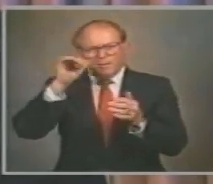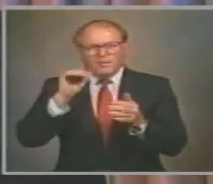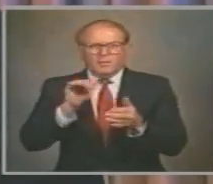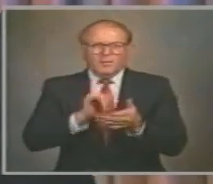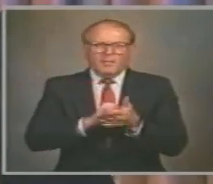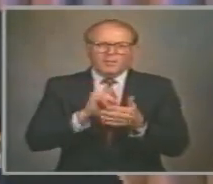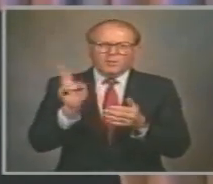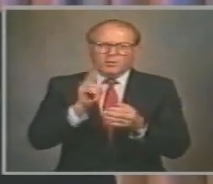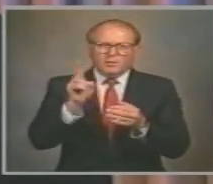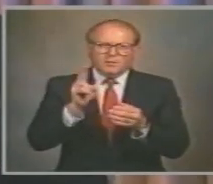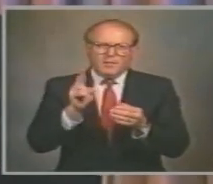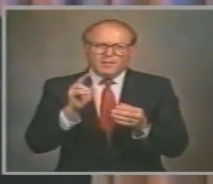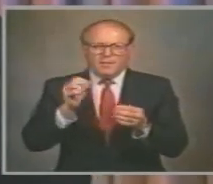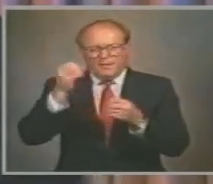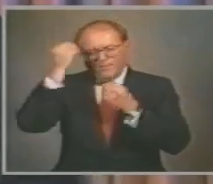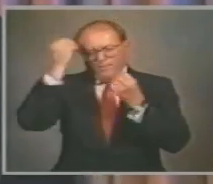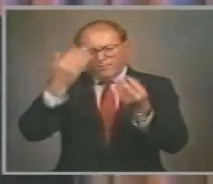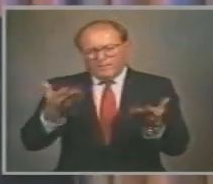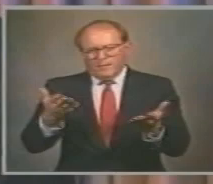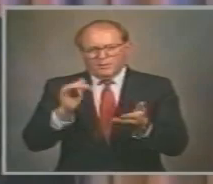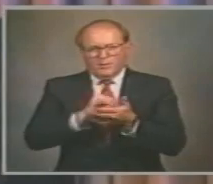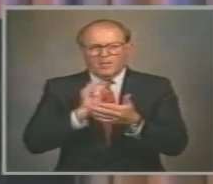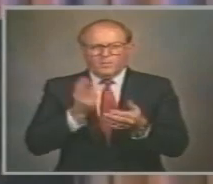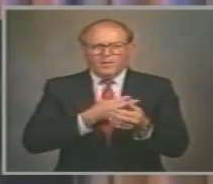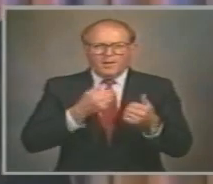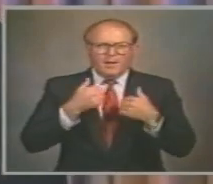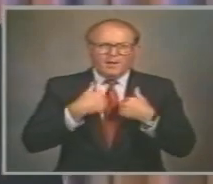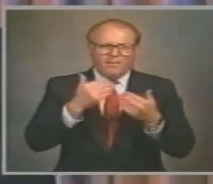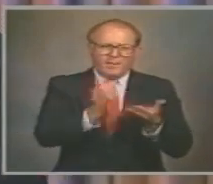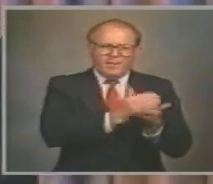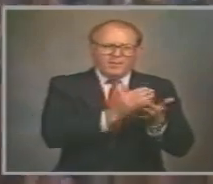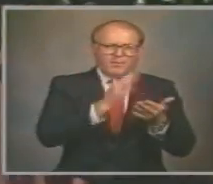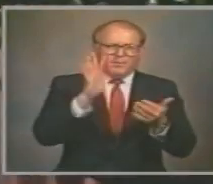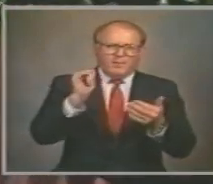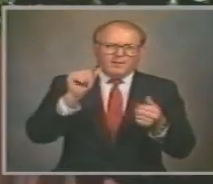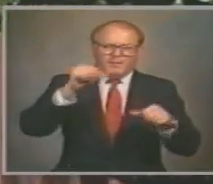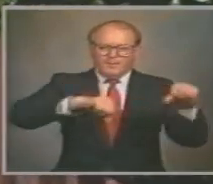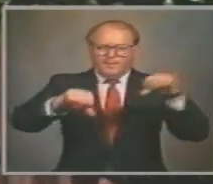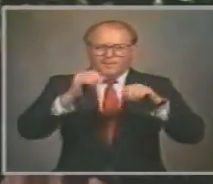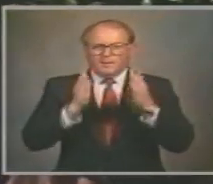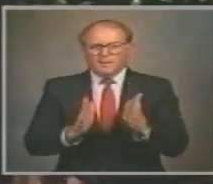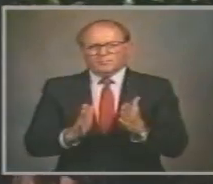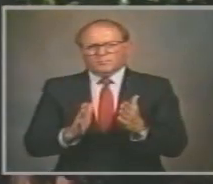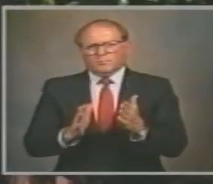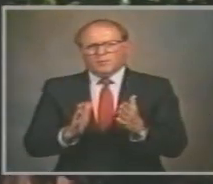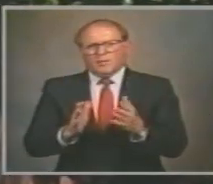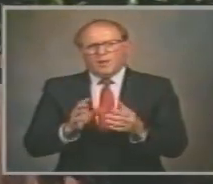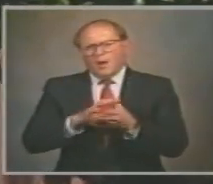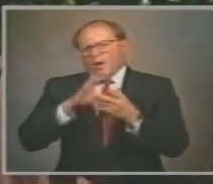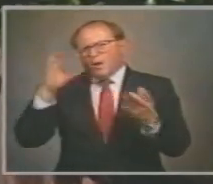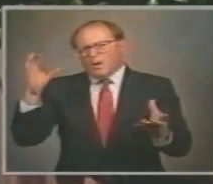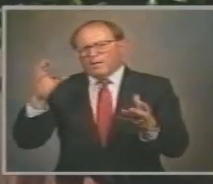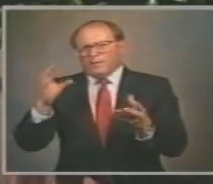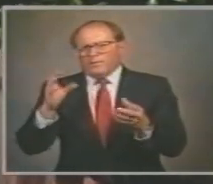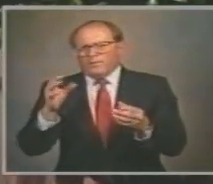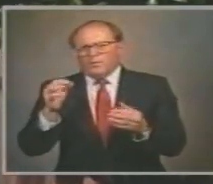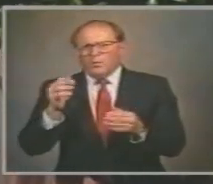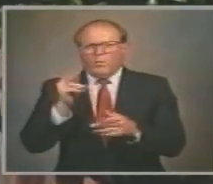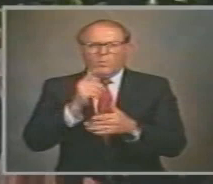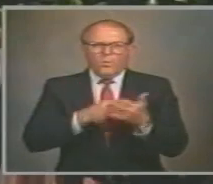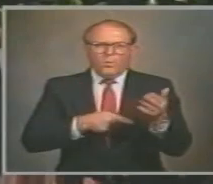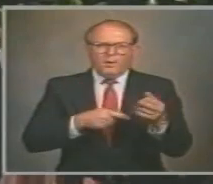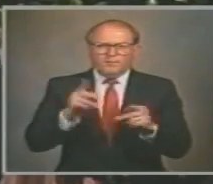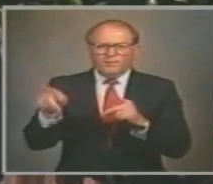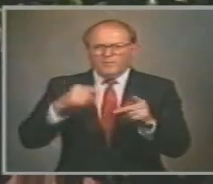factual information assimilated by the scientist. But so much of modern public thought is